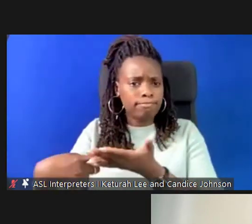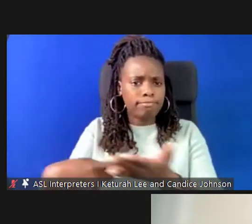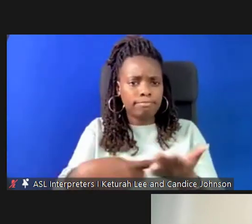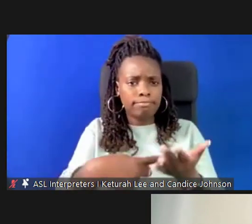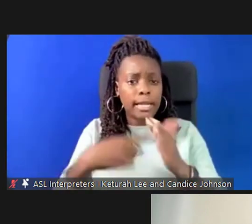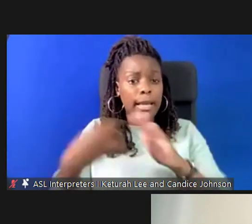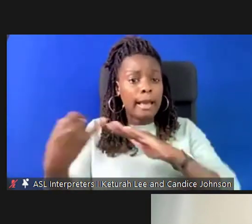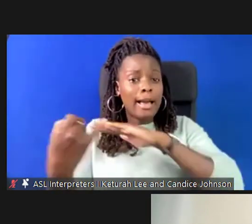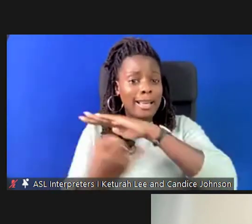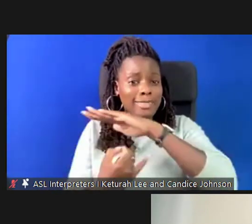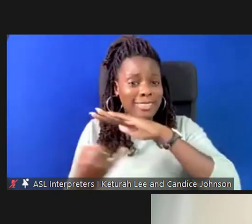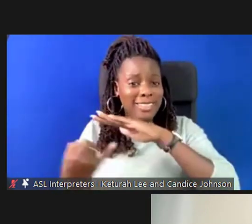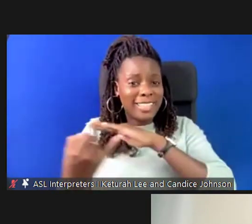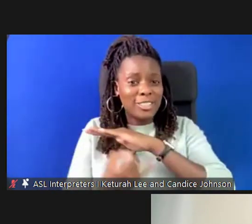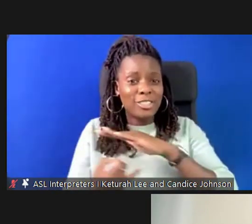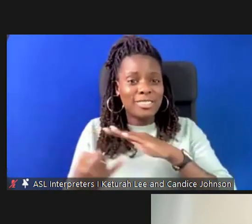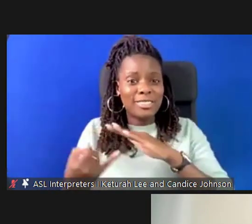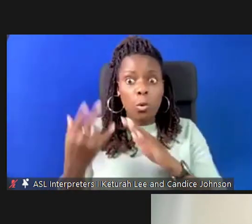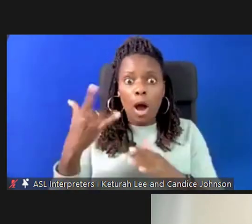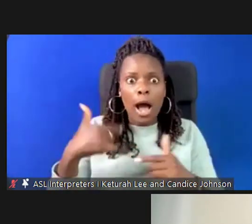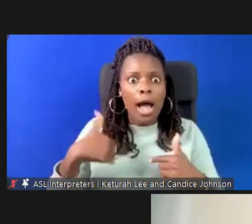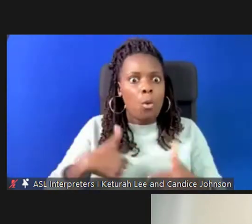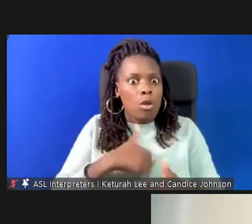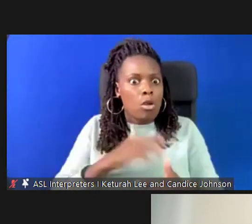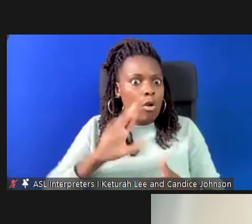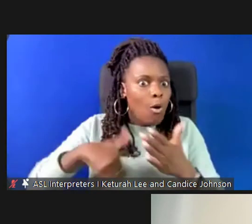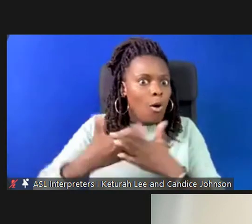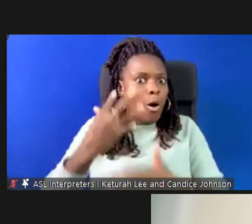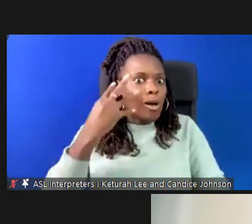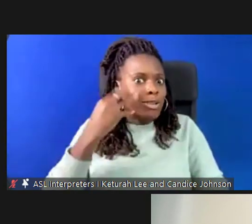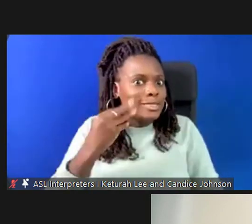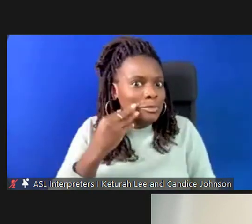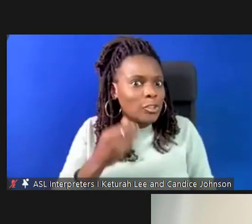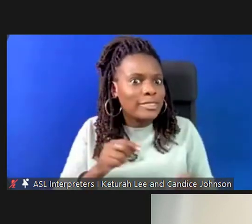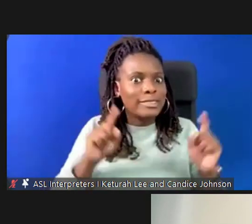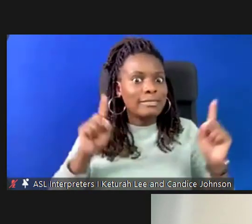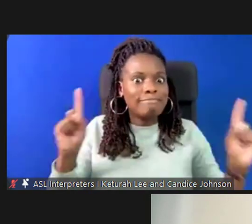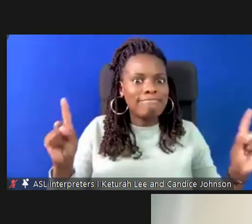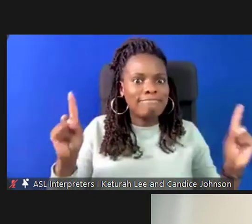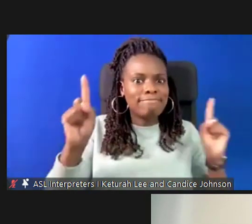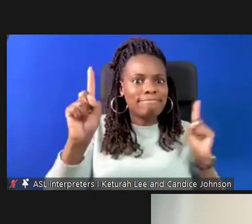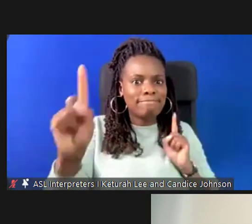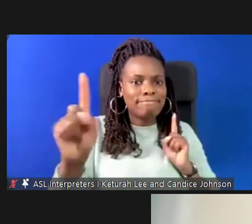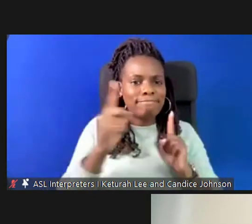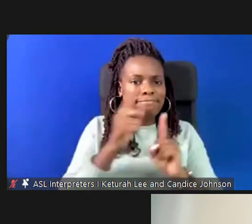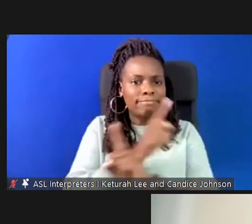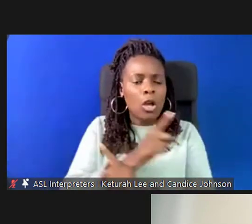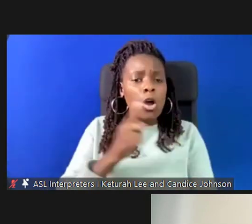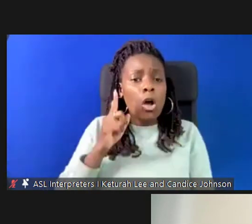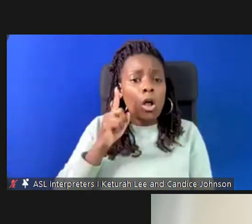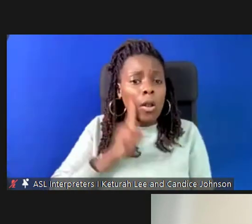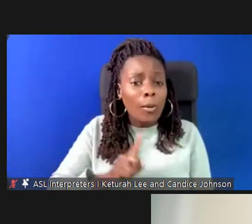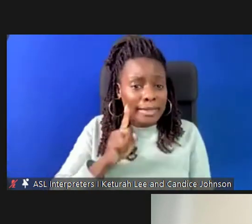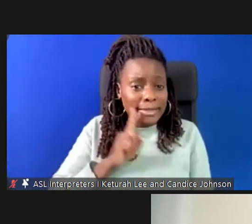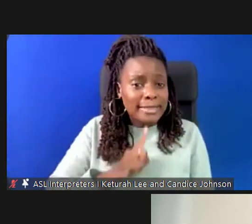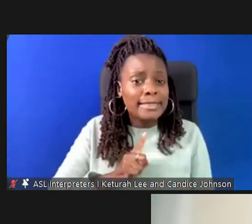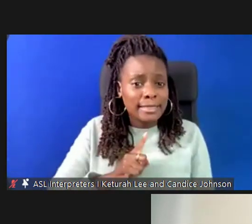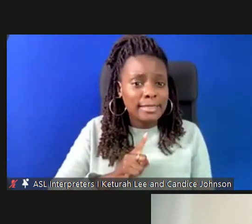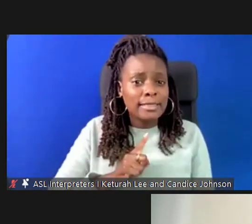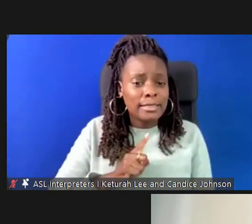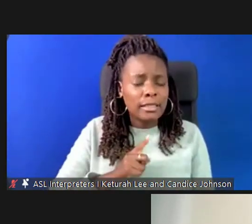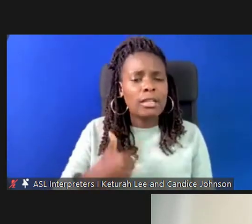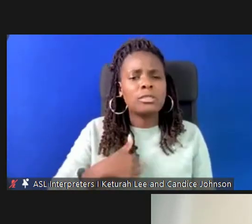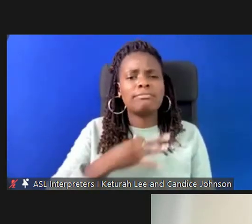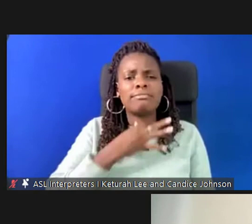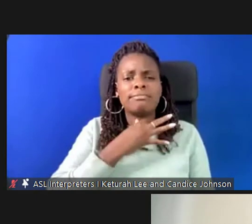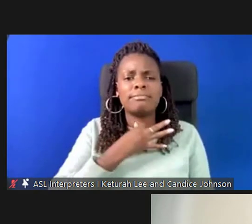feels more relevant to people, social distancing, loneliness for some. But I'm wondering,